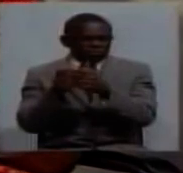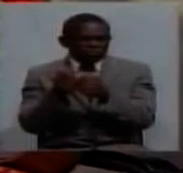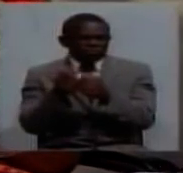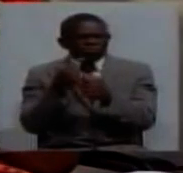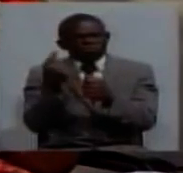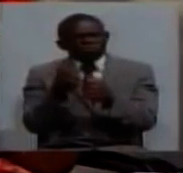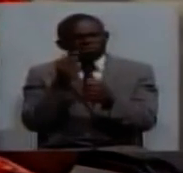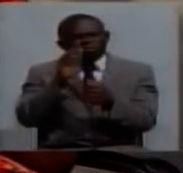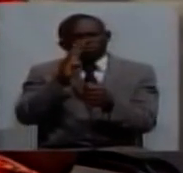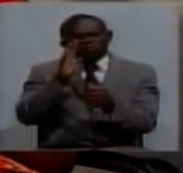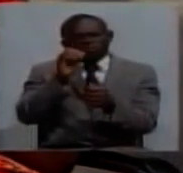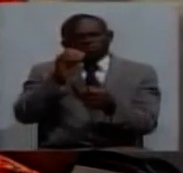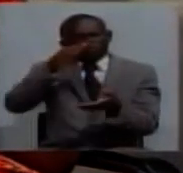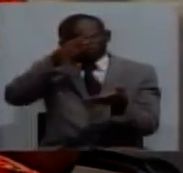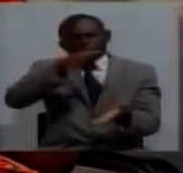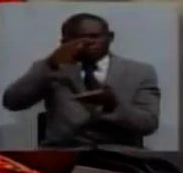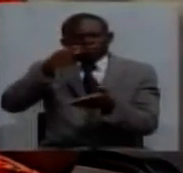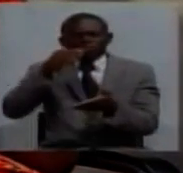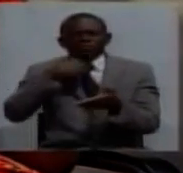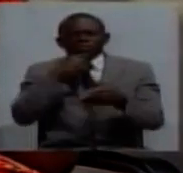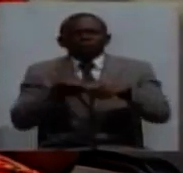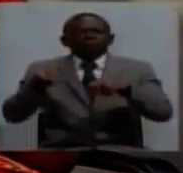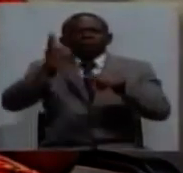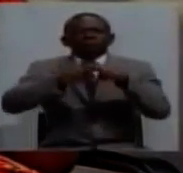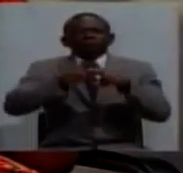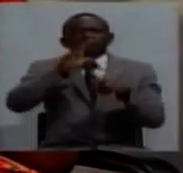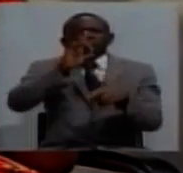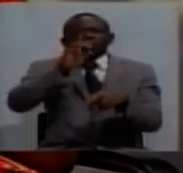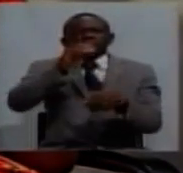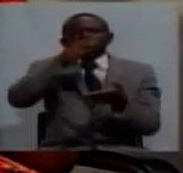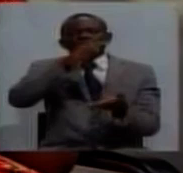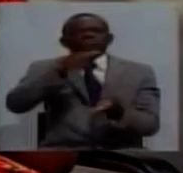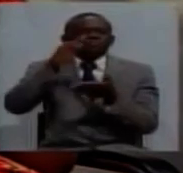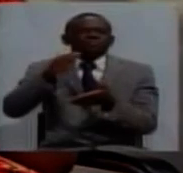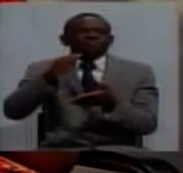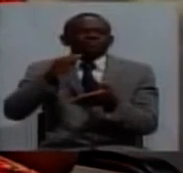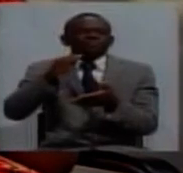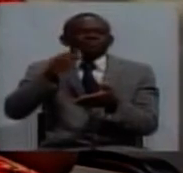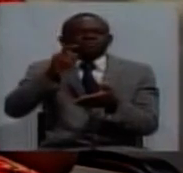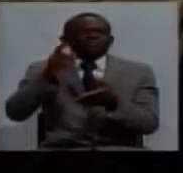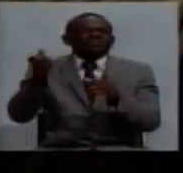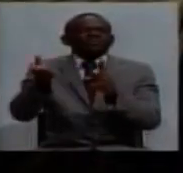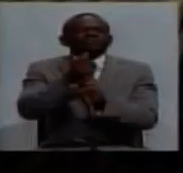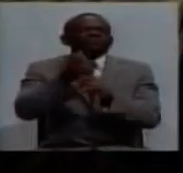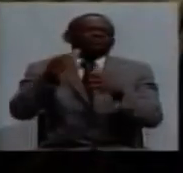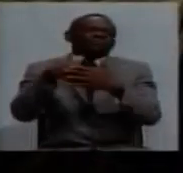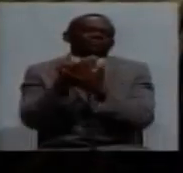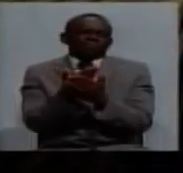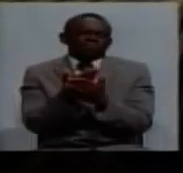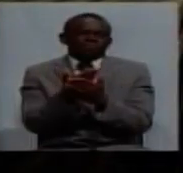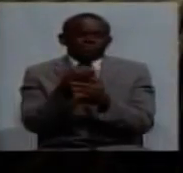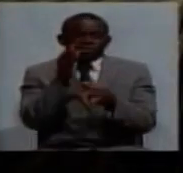you increase productivity, you're actually then saying, what will I do with the excess? And I think that's where everybody